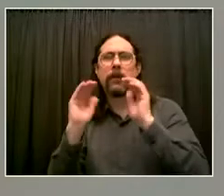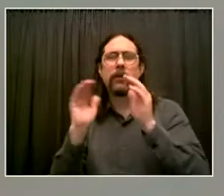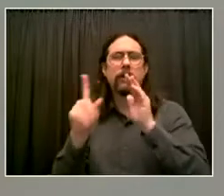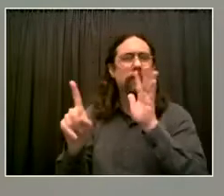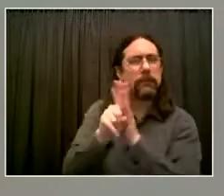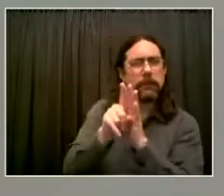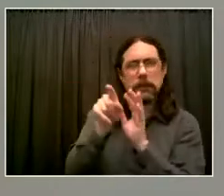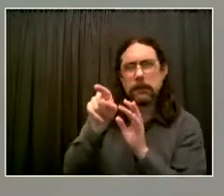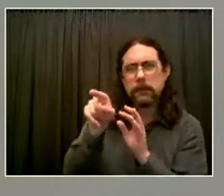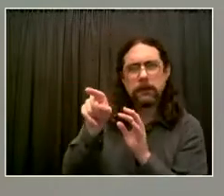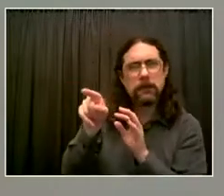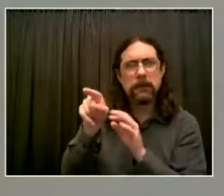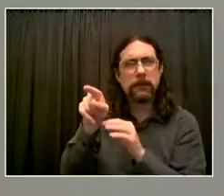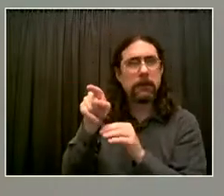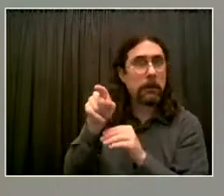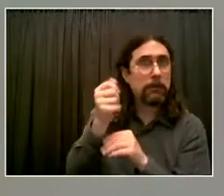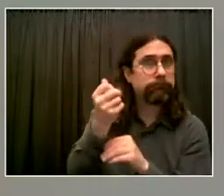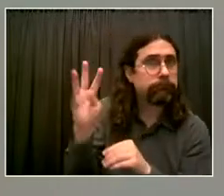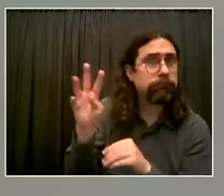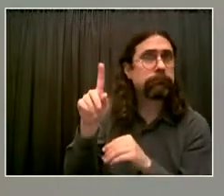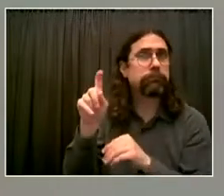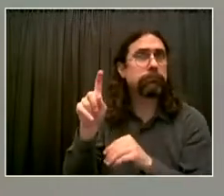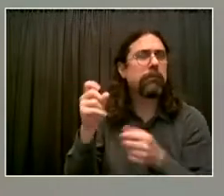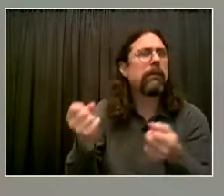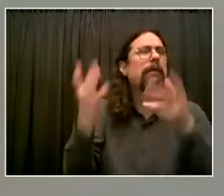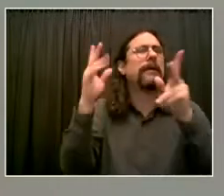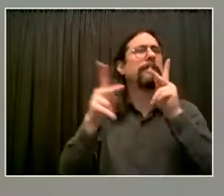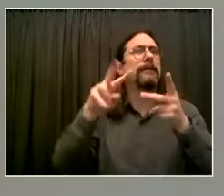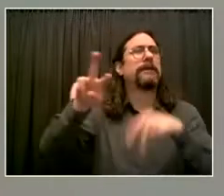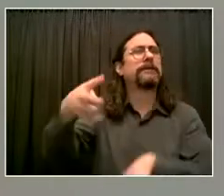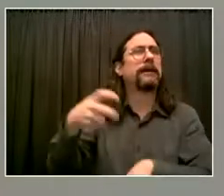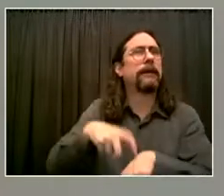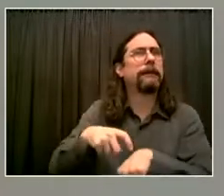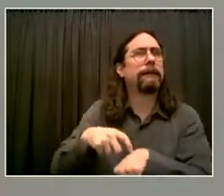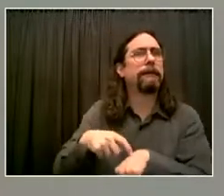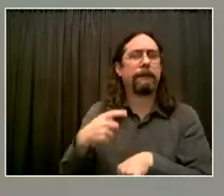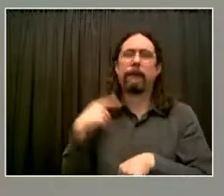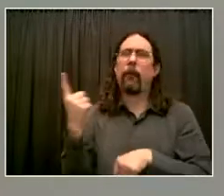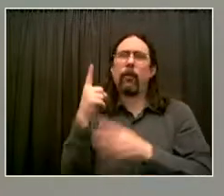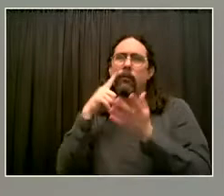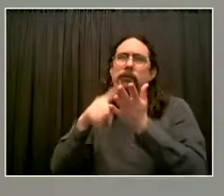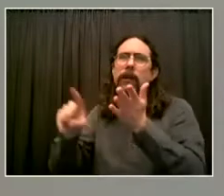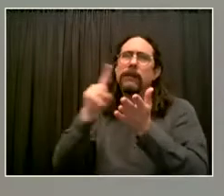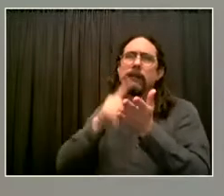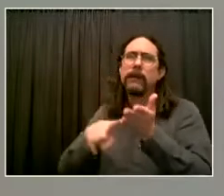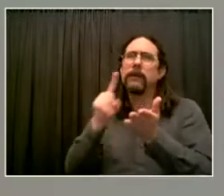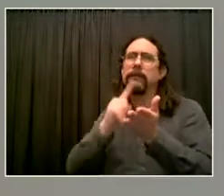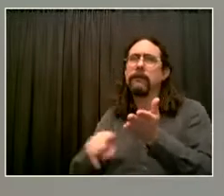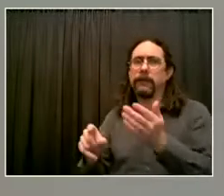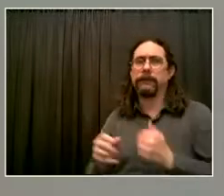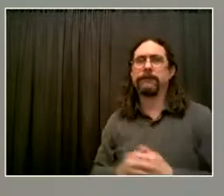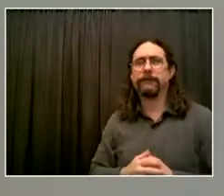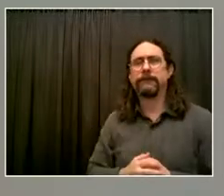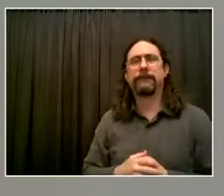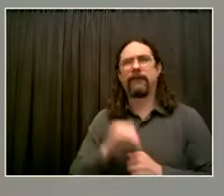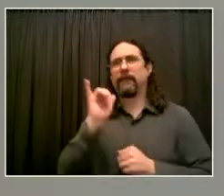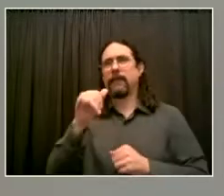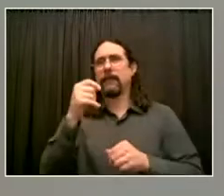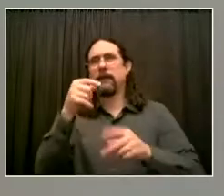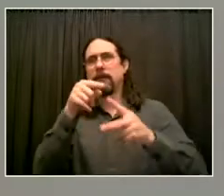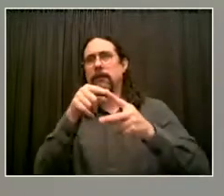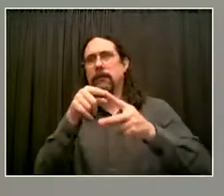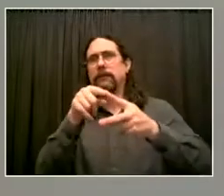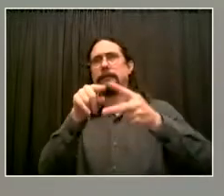do cause that problem. And then the second point that I would raise is that we're starting to learn a lot more from laboratory studies, also to really emphasize